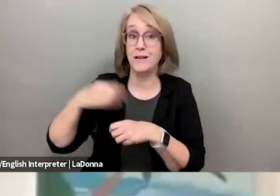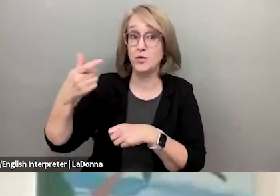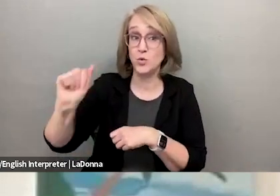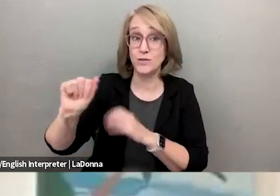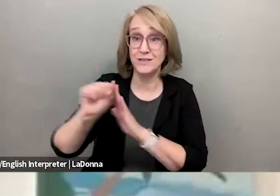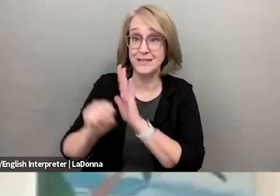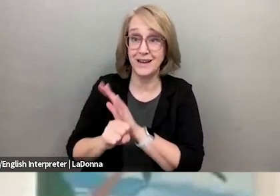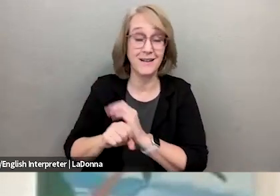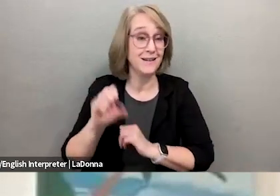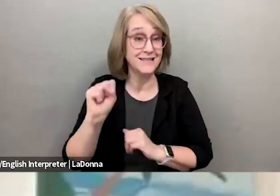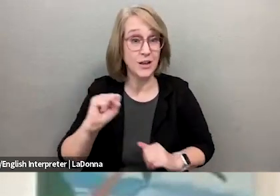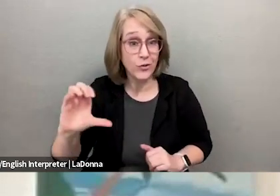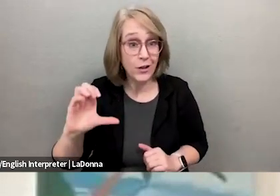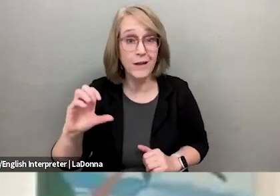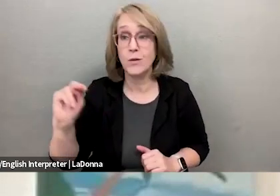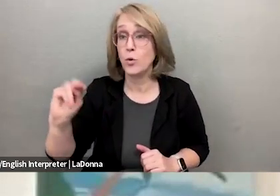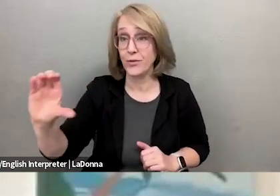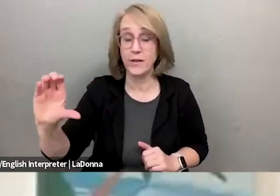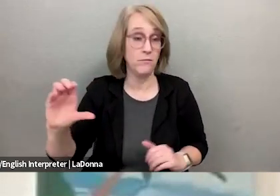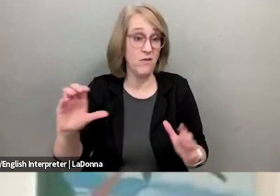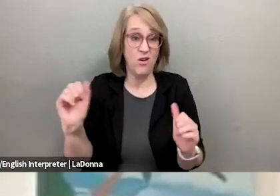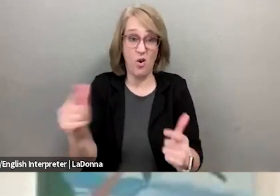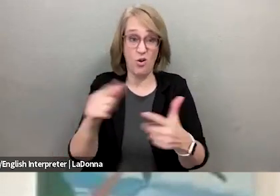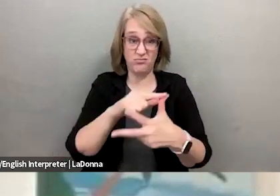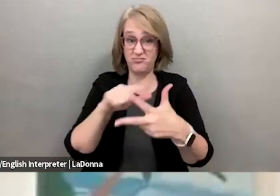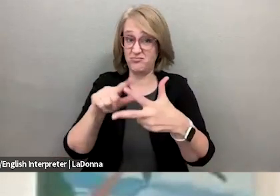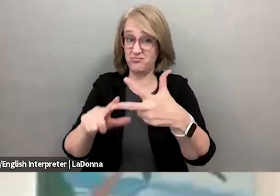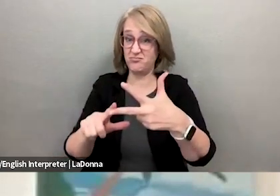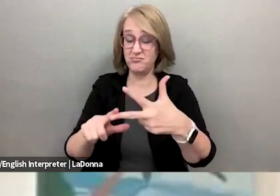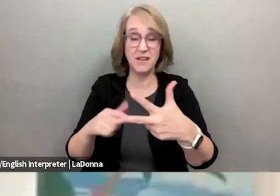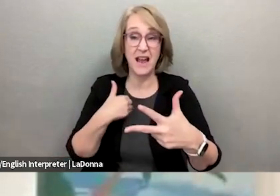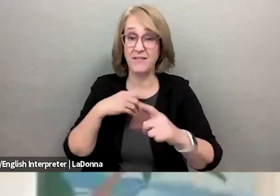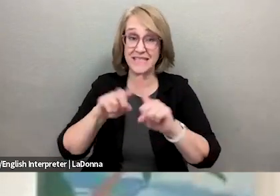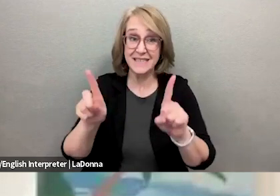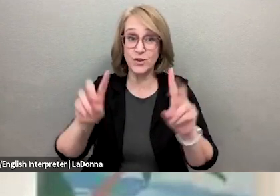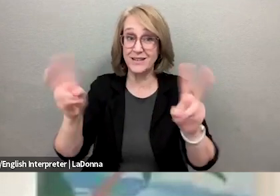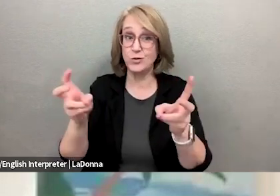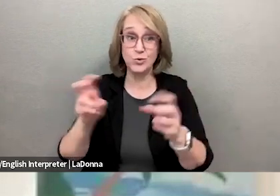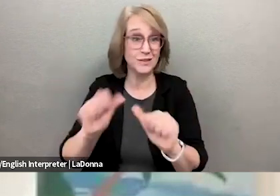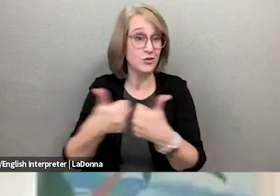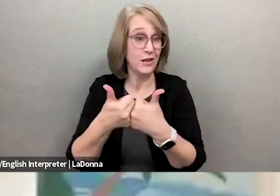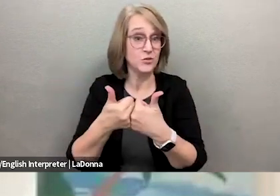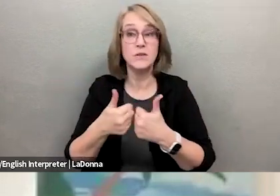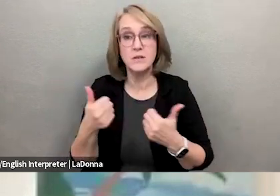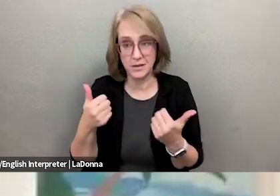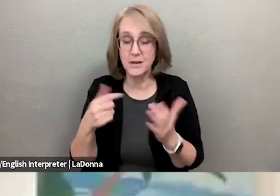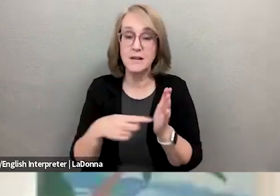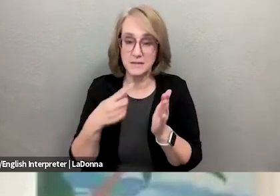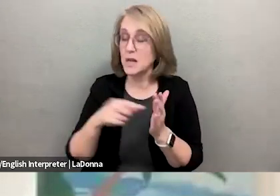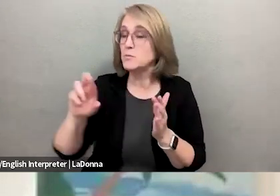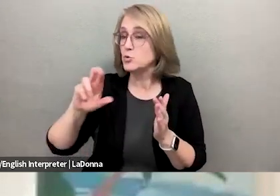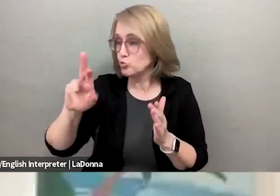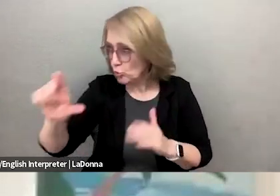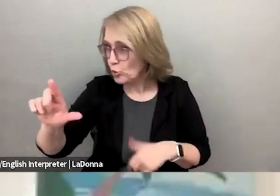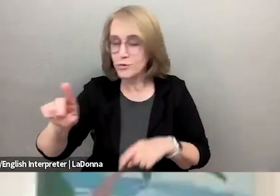and South Carolina and North Carolina, and they all have different issues. And I think South Carolina is a very rural area. And I think